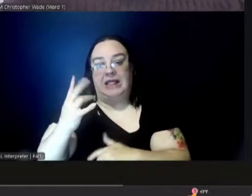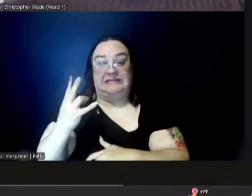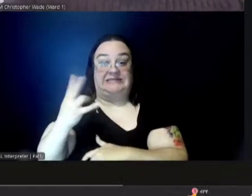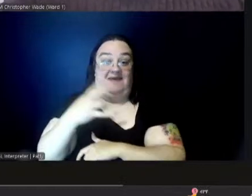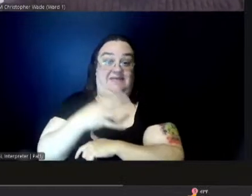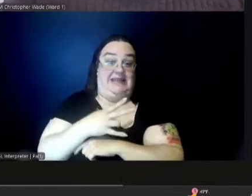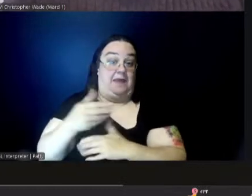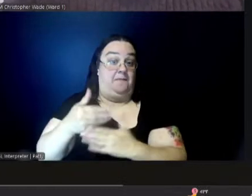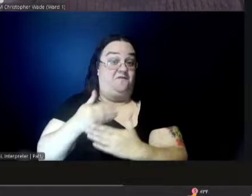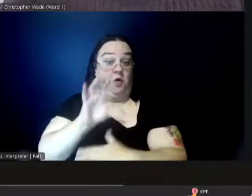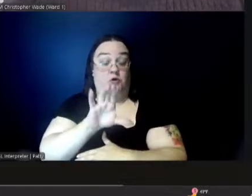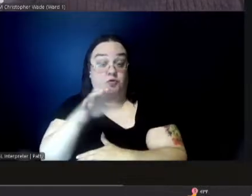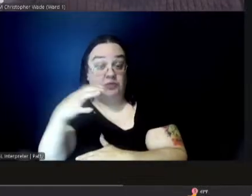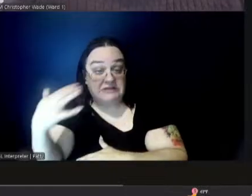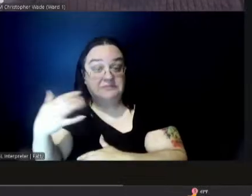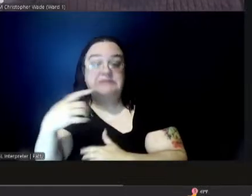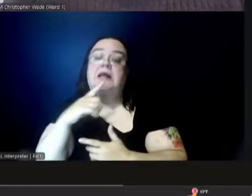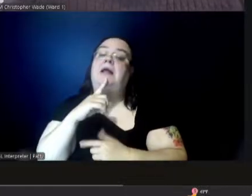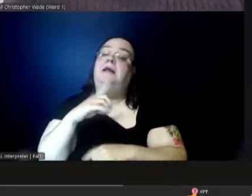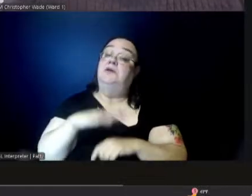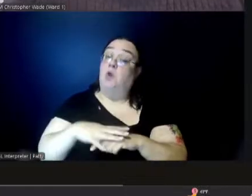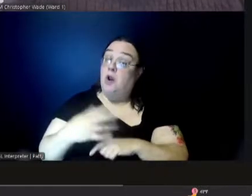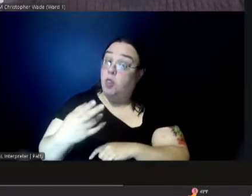Christmas. It is a Thursday.